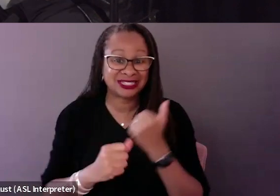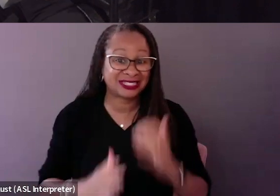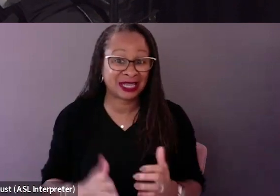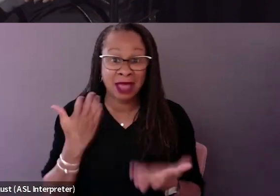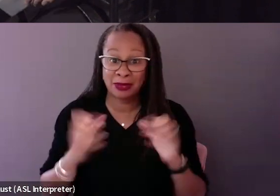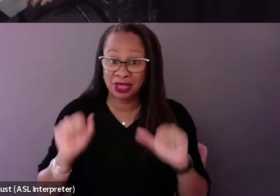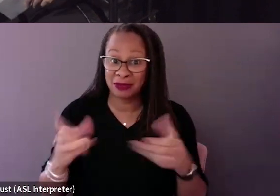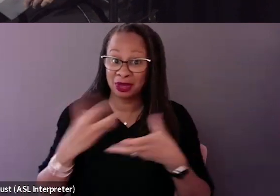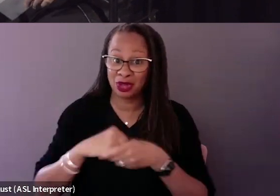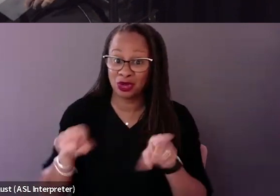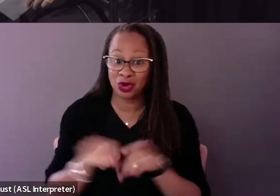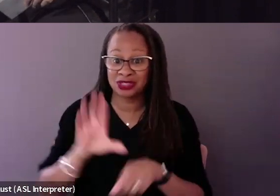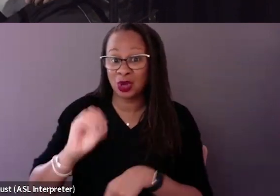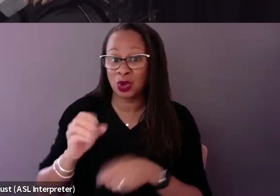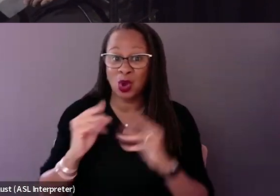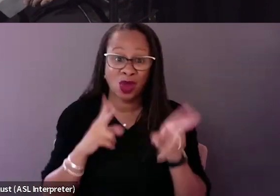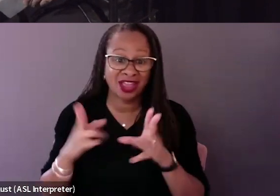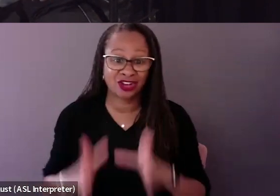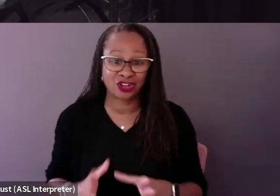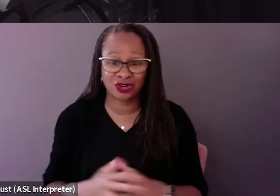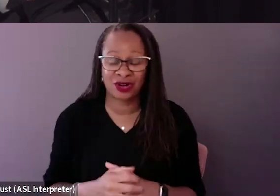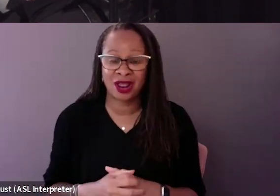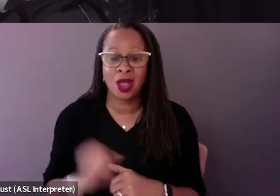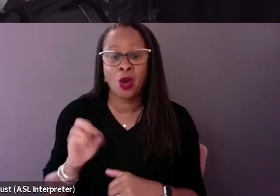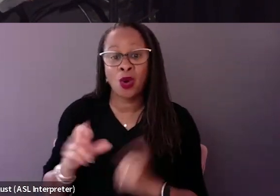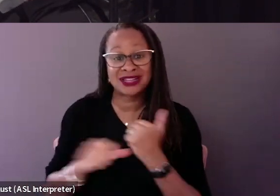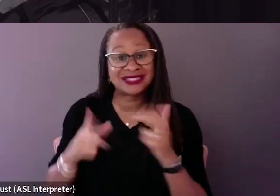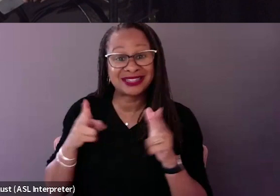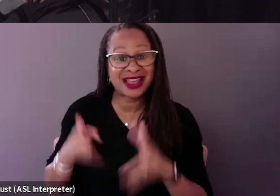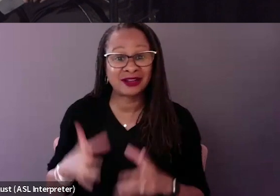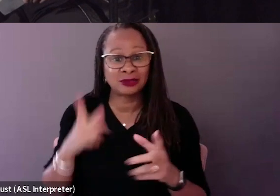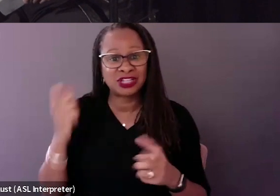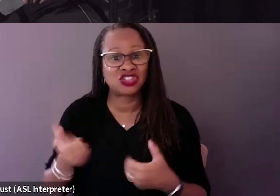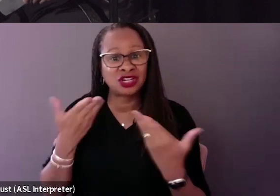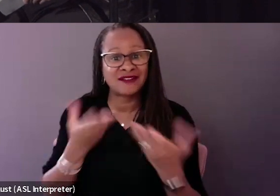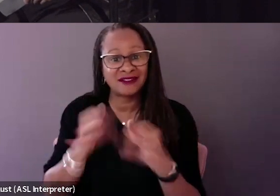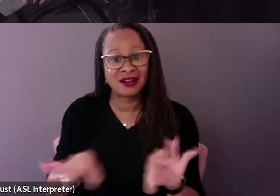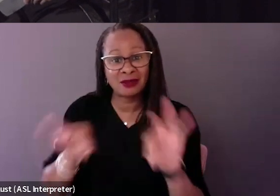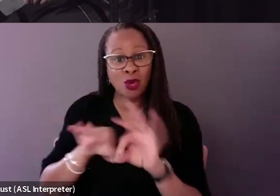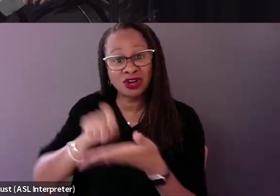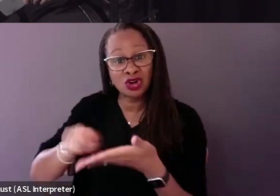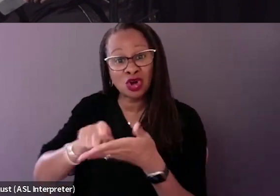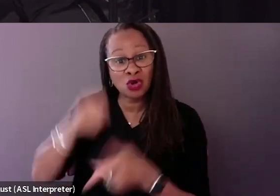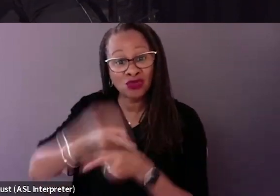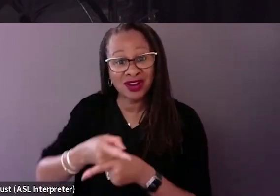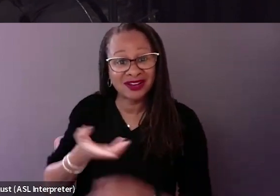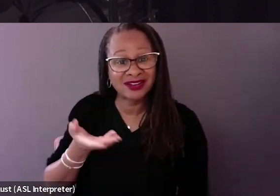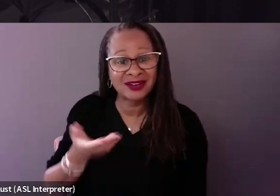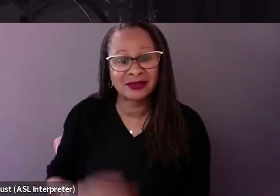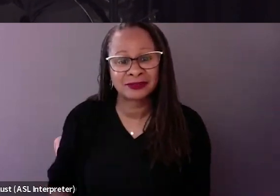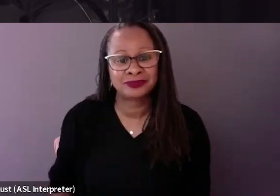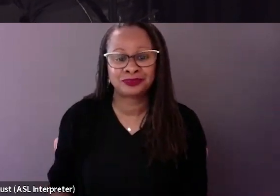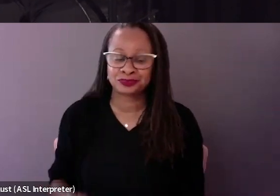have been included as a co-editor or assistant editor, because she gave an important note to you. So